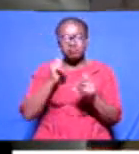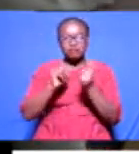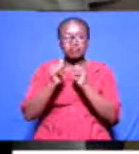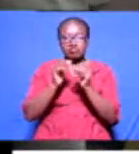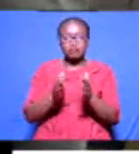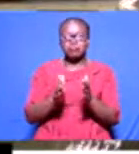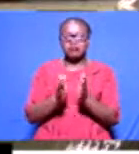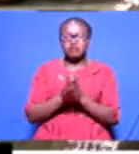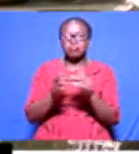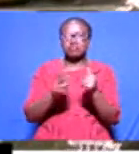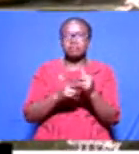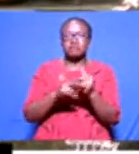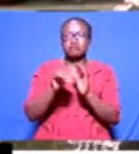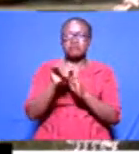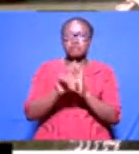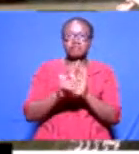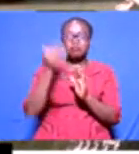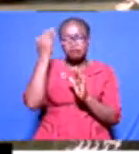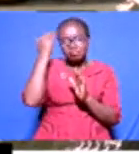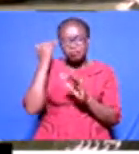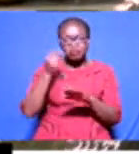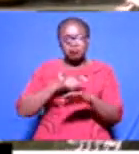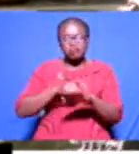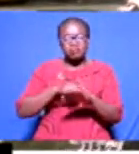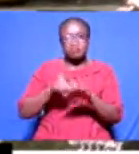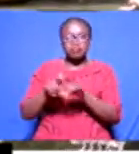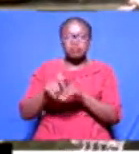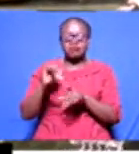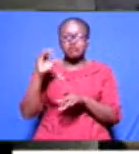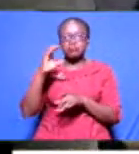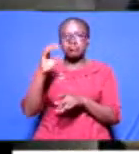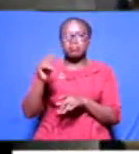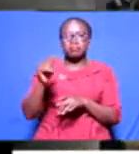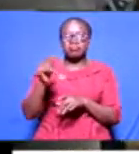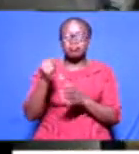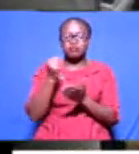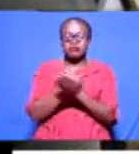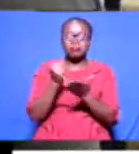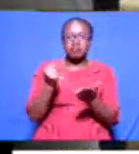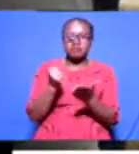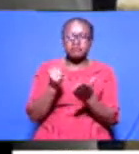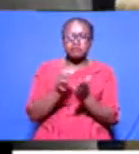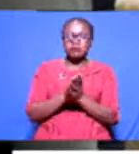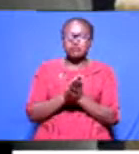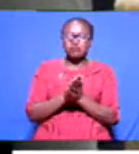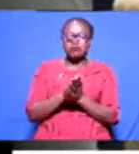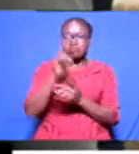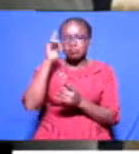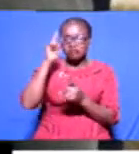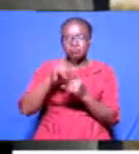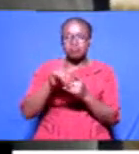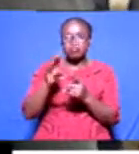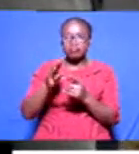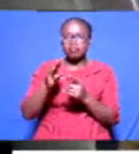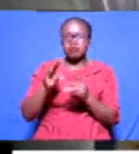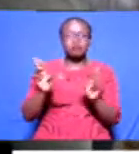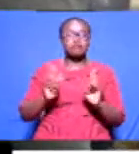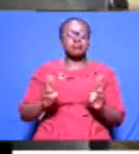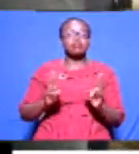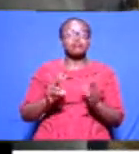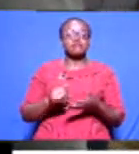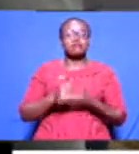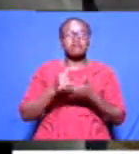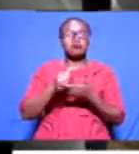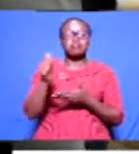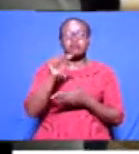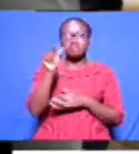7 identified court stations and ICT offices have been designated to be on standby to assist any